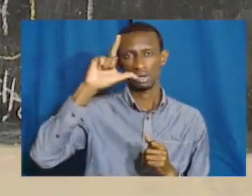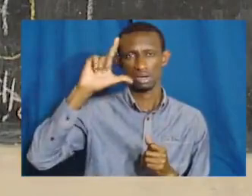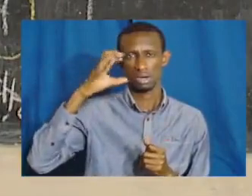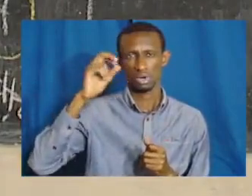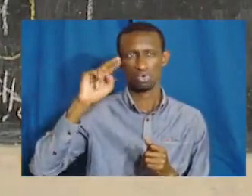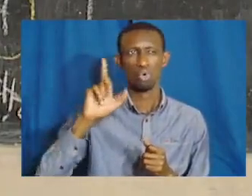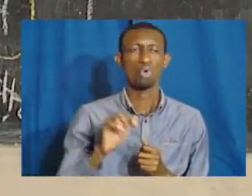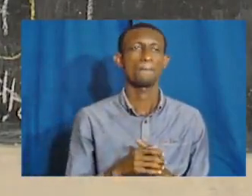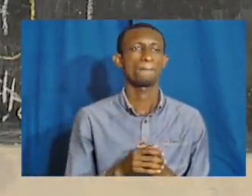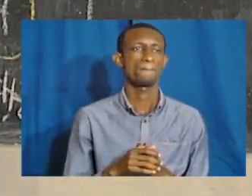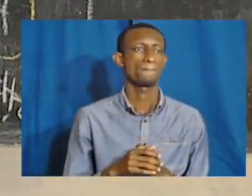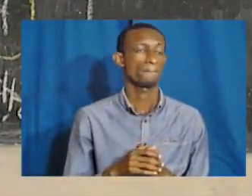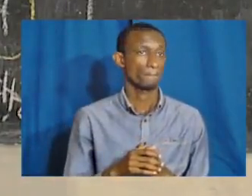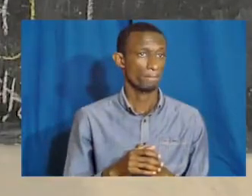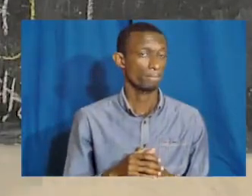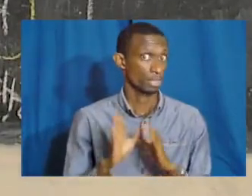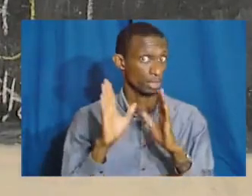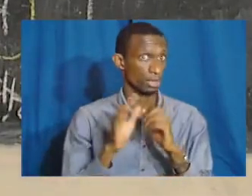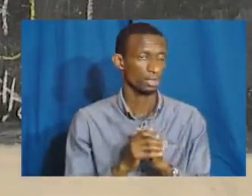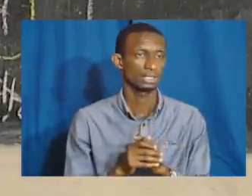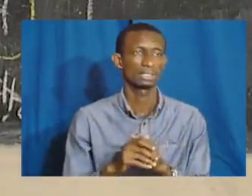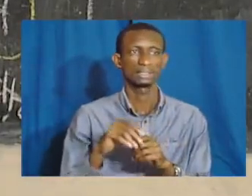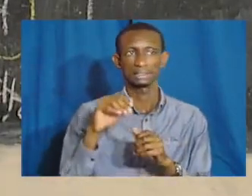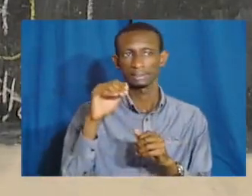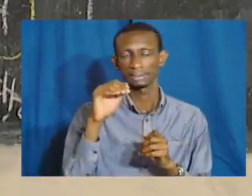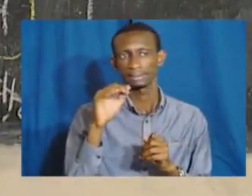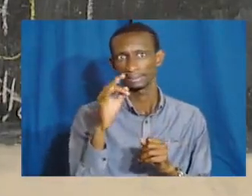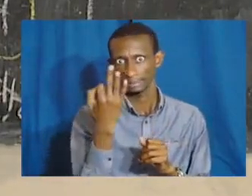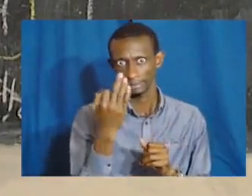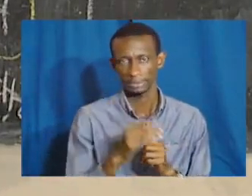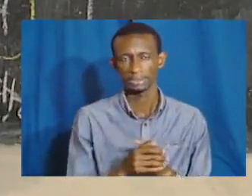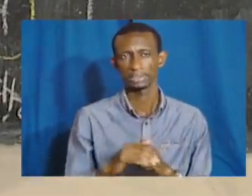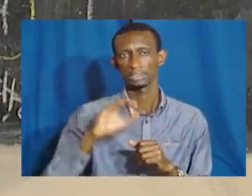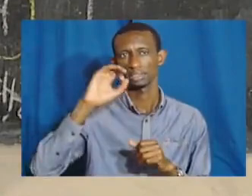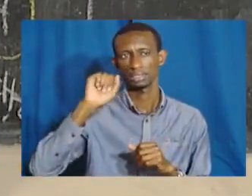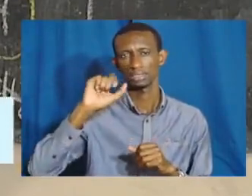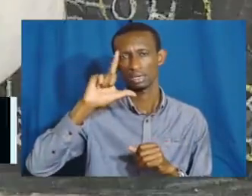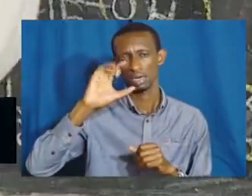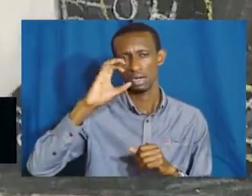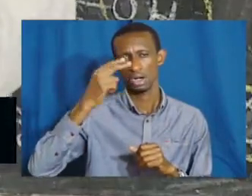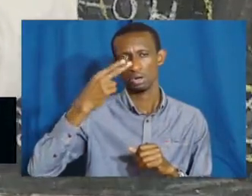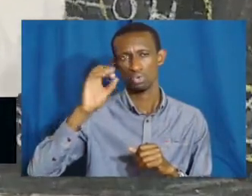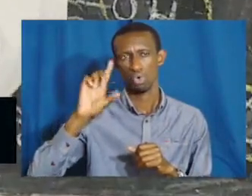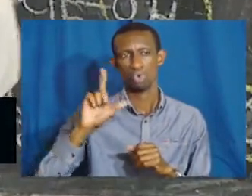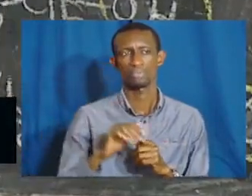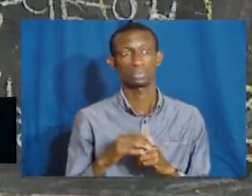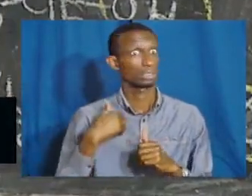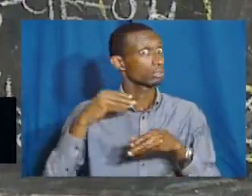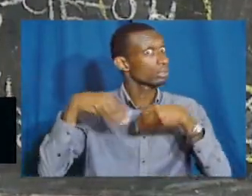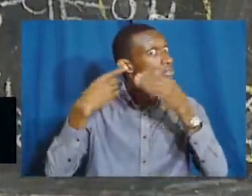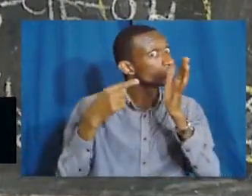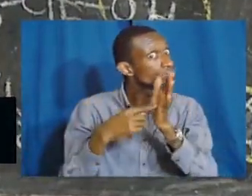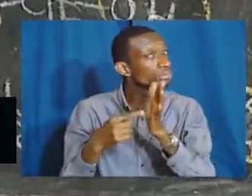So if you, for a tertiary alcohols, this is, I'm just giving an example of these, the